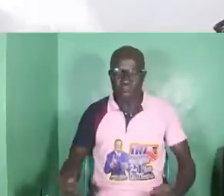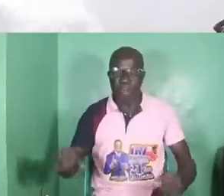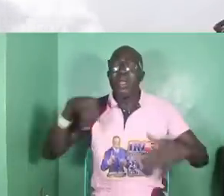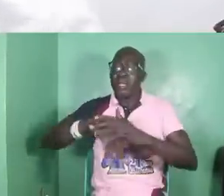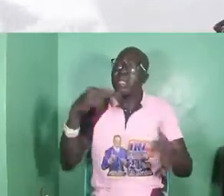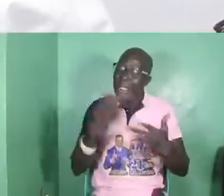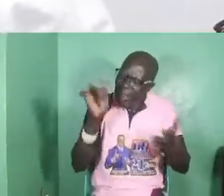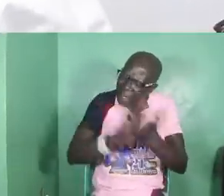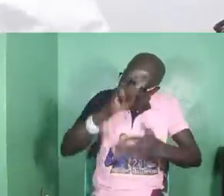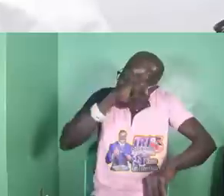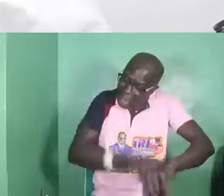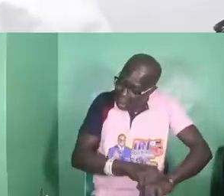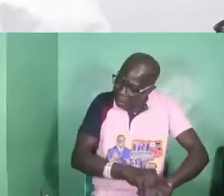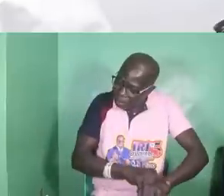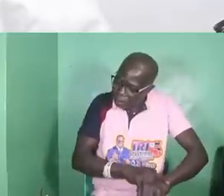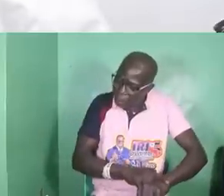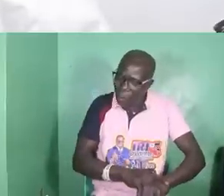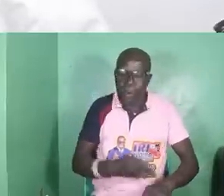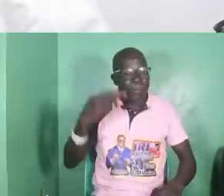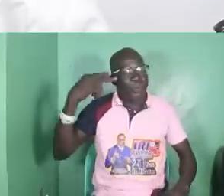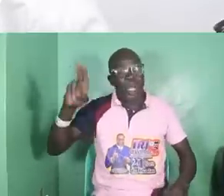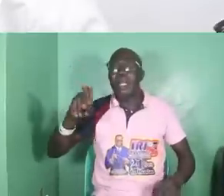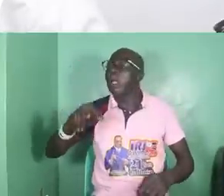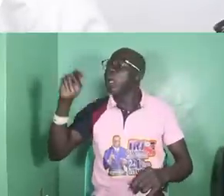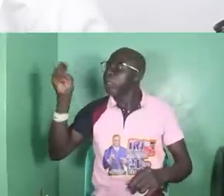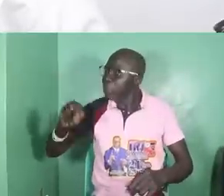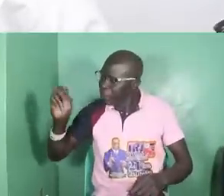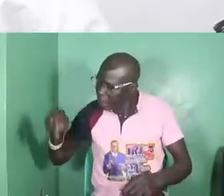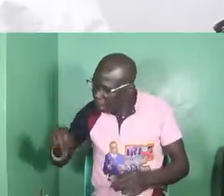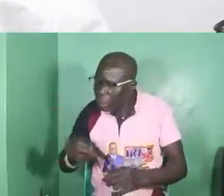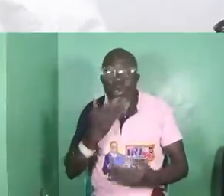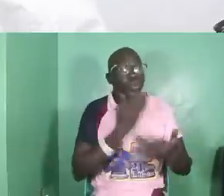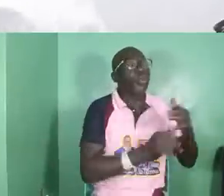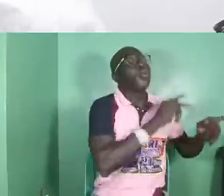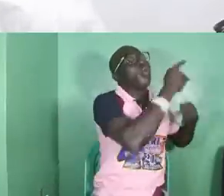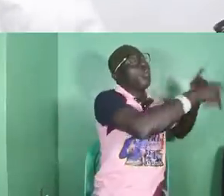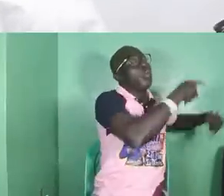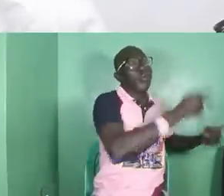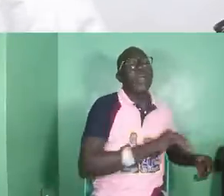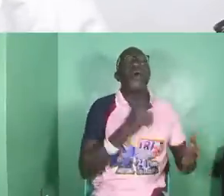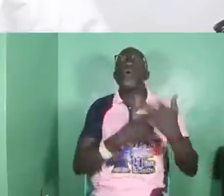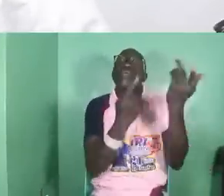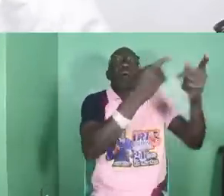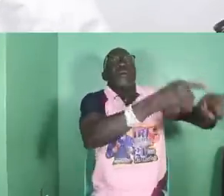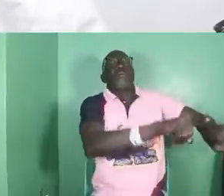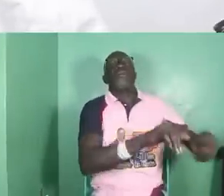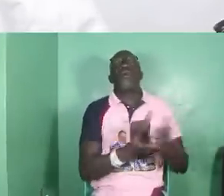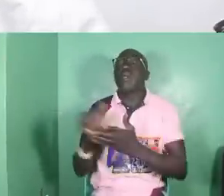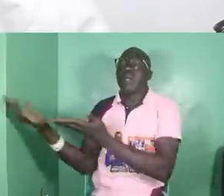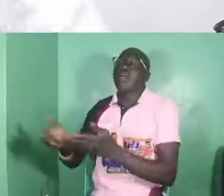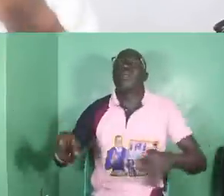that time. Nigga, no. Anna didn't know major problem. Anna didn't know Juno Woli. Now, come on, sir. What will not happen?